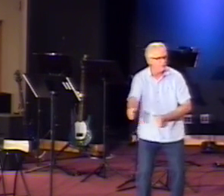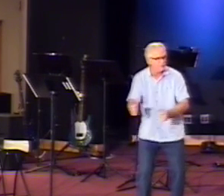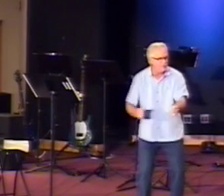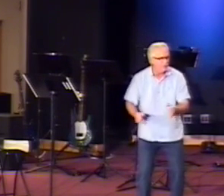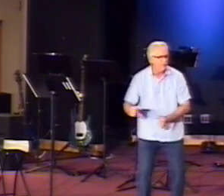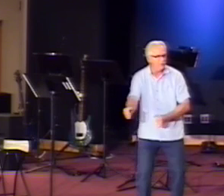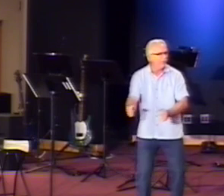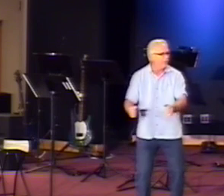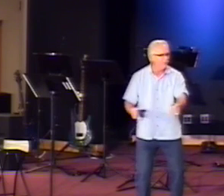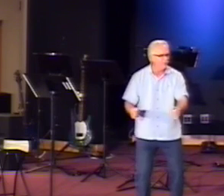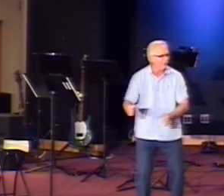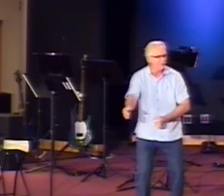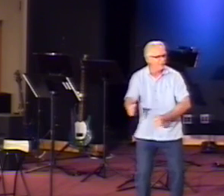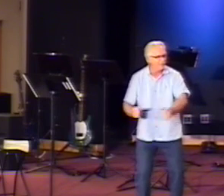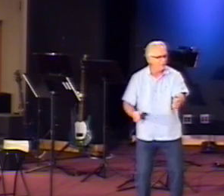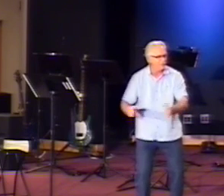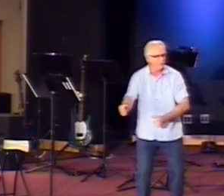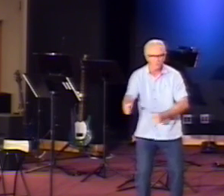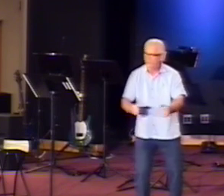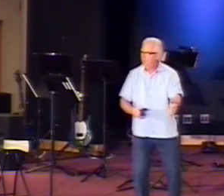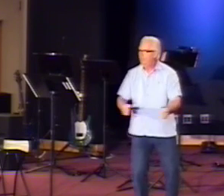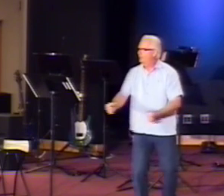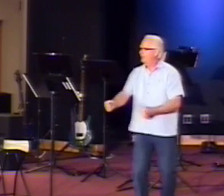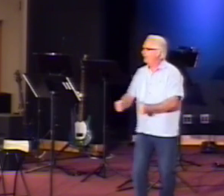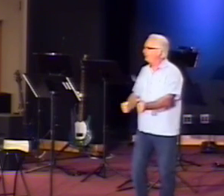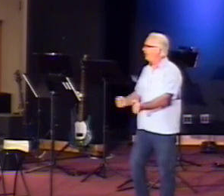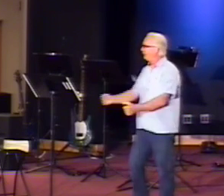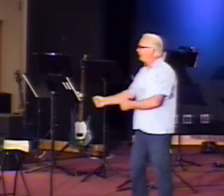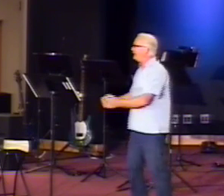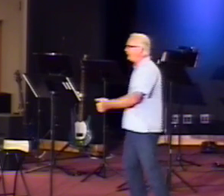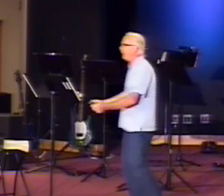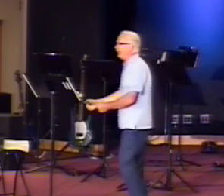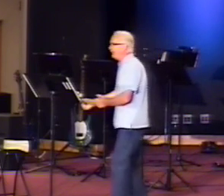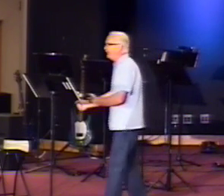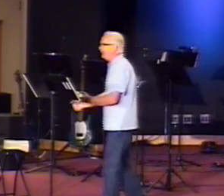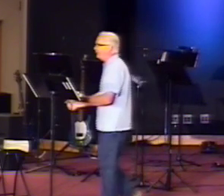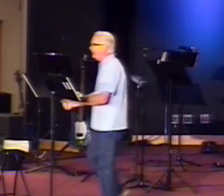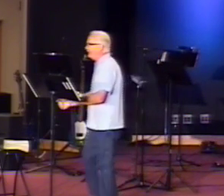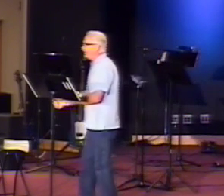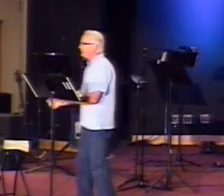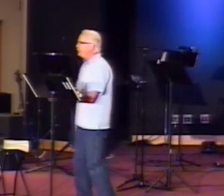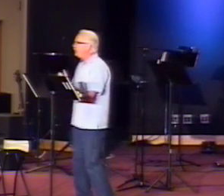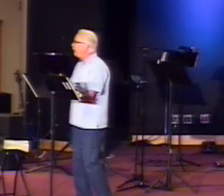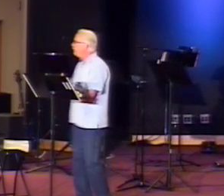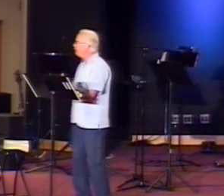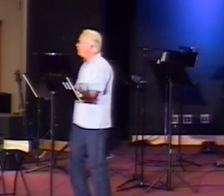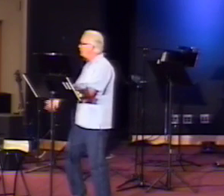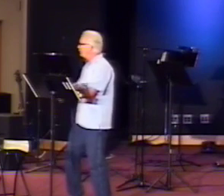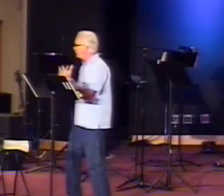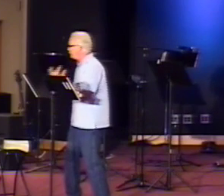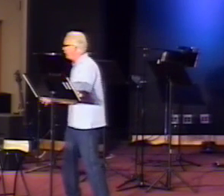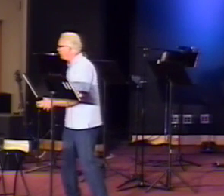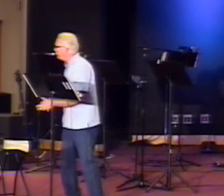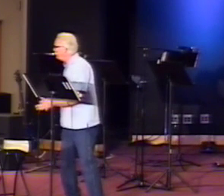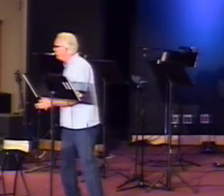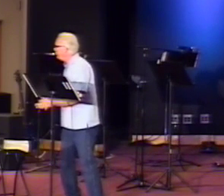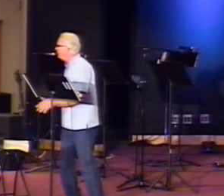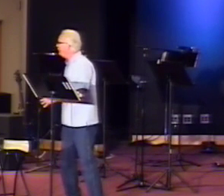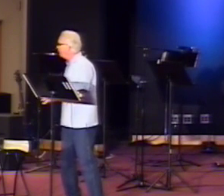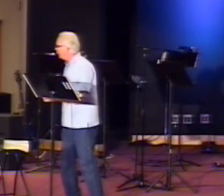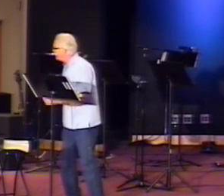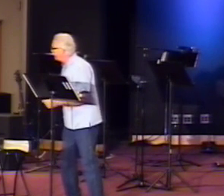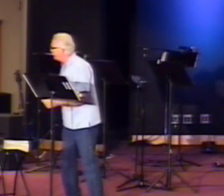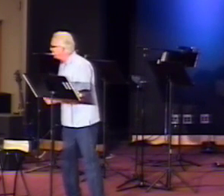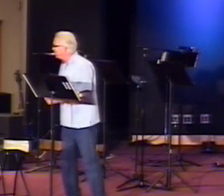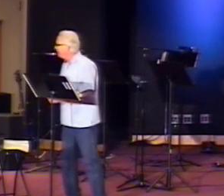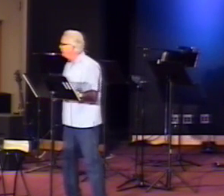and you sit on the seat. Very comfortable. I was very comfortable. But did I really get my heart rate up? And so when you do is you start sweating a little bit,